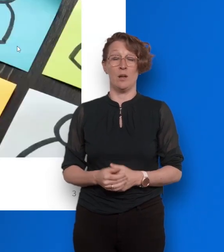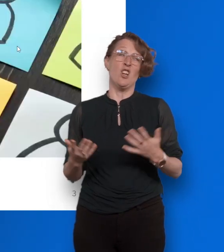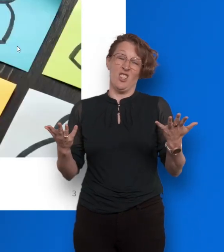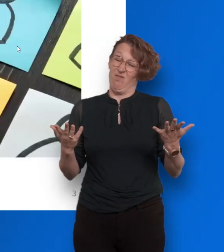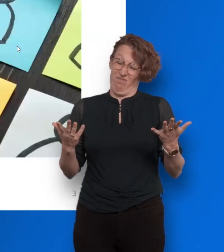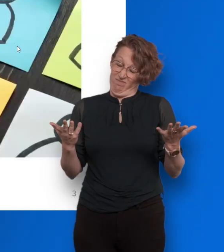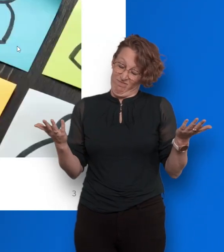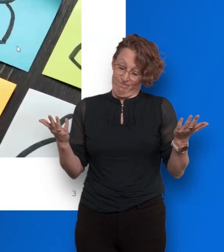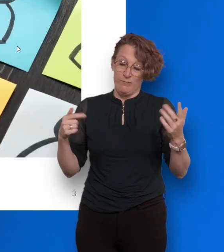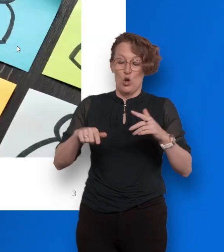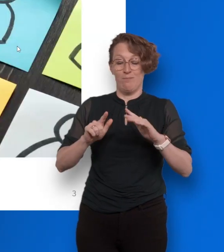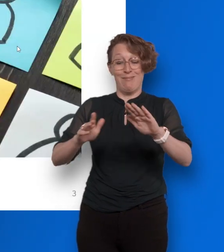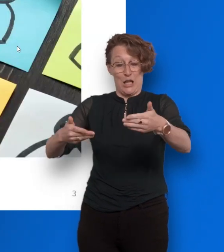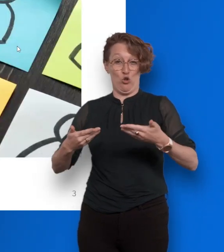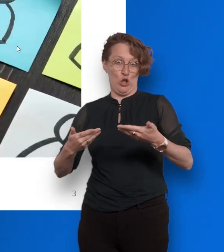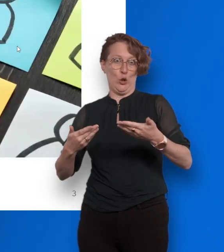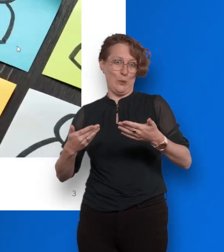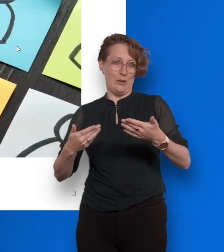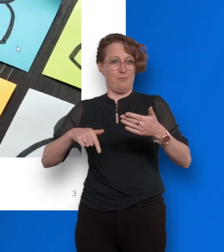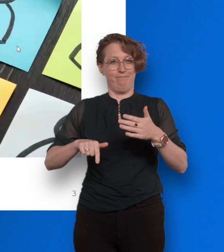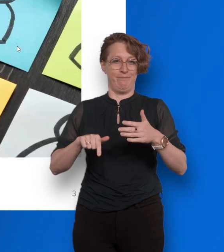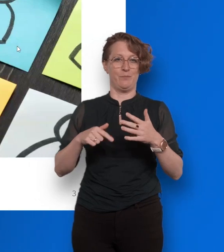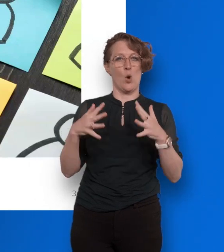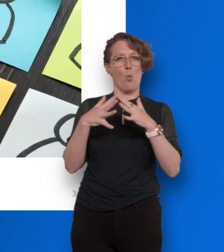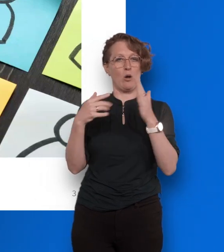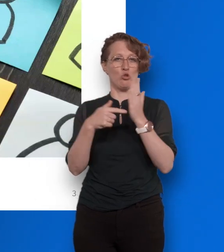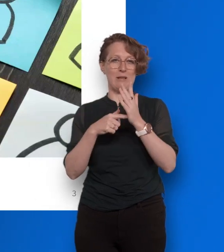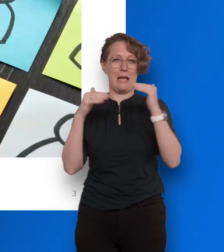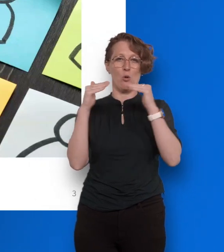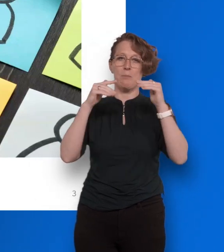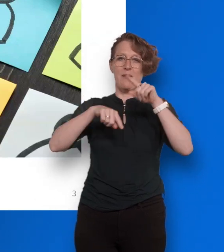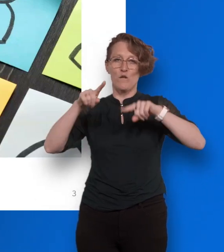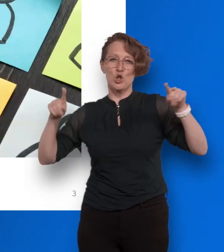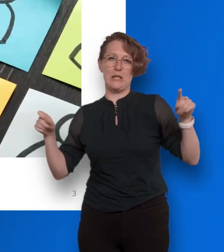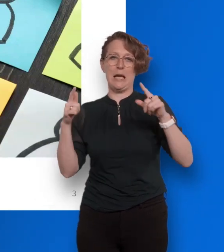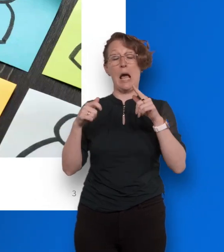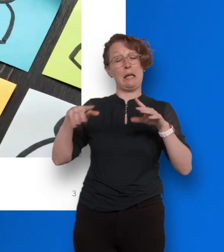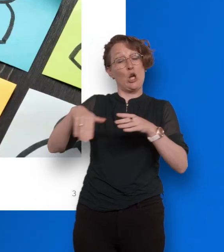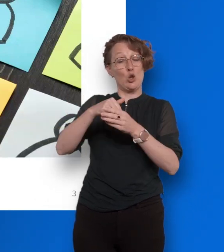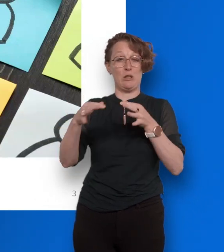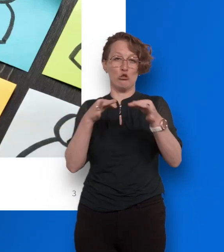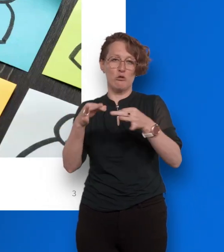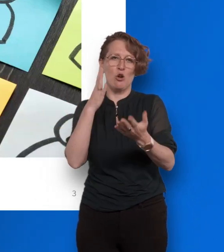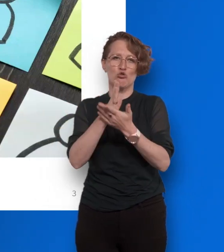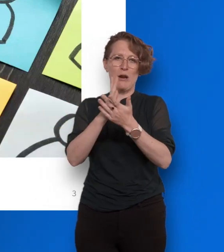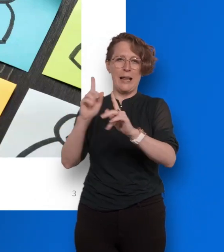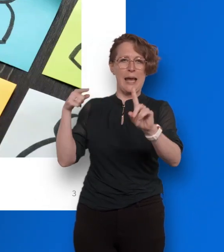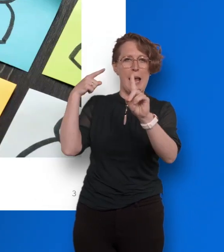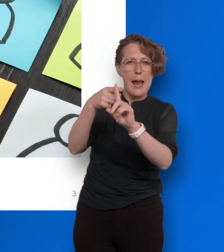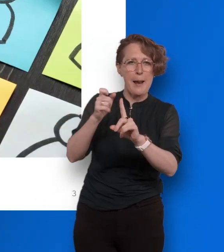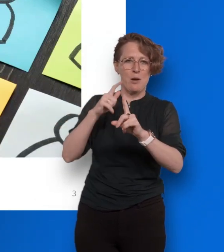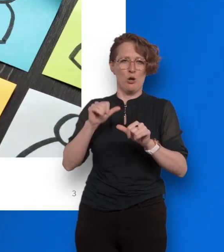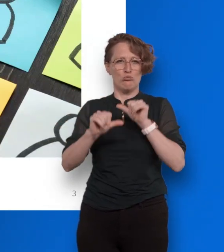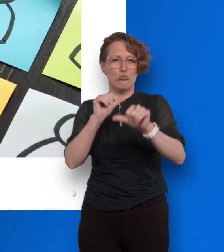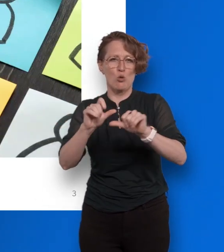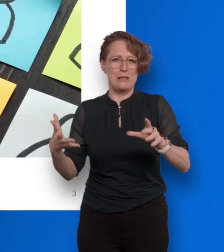So yeah, just to introduce this, you know, Wellcome has an equity, diversity, inclusion strategy, which is committed to embedding processes that enable it to